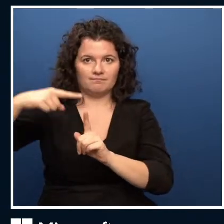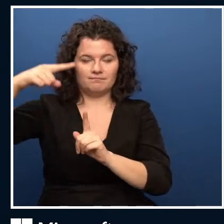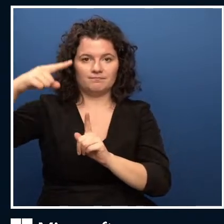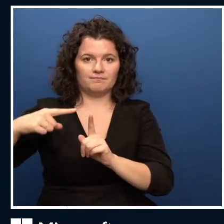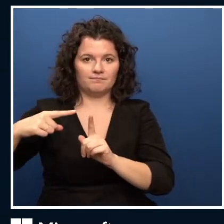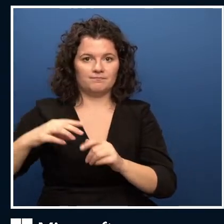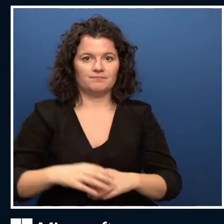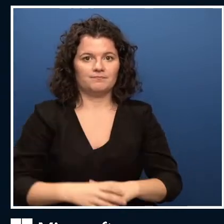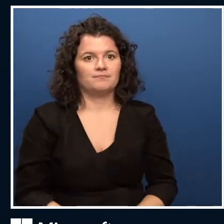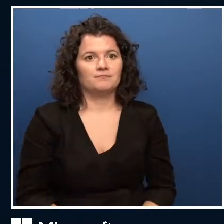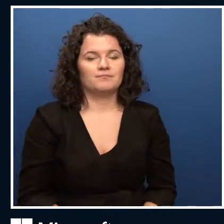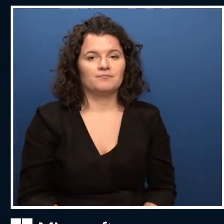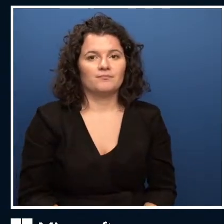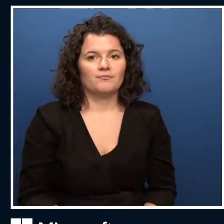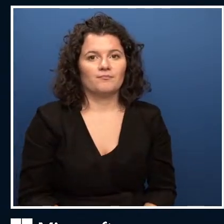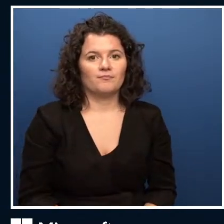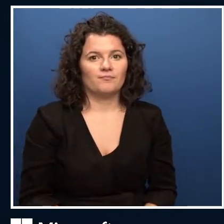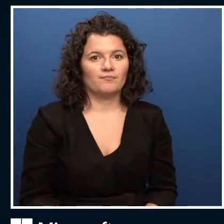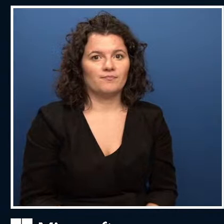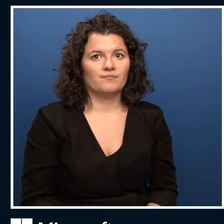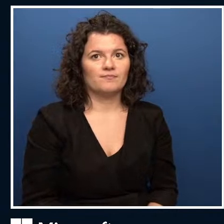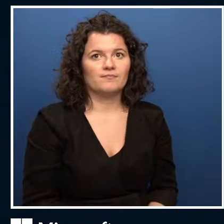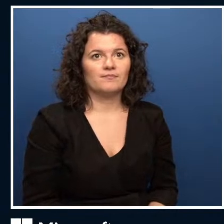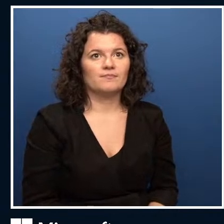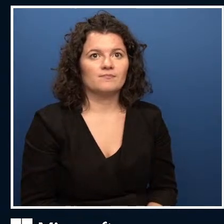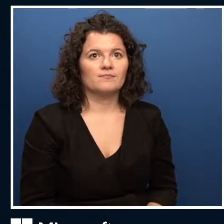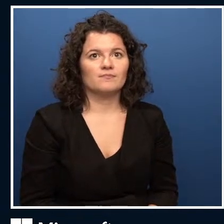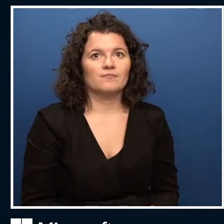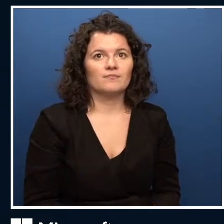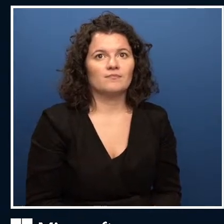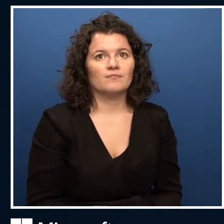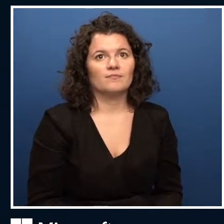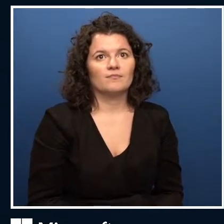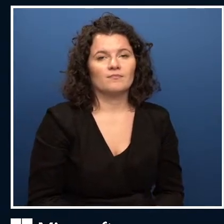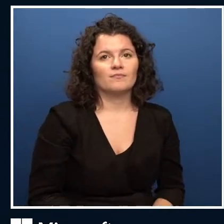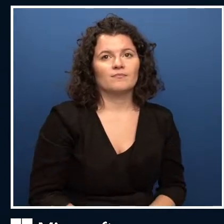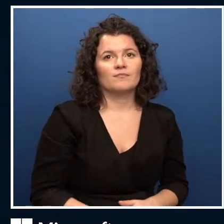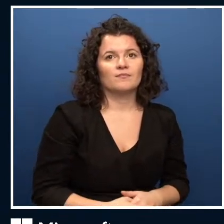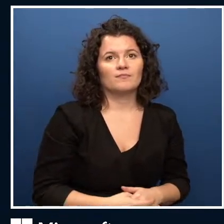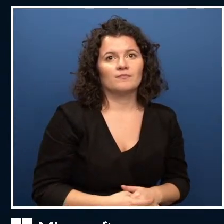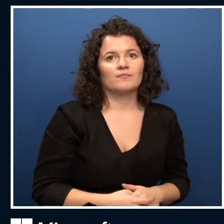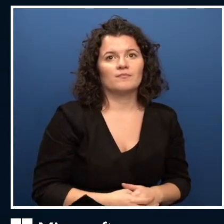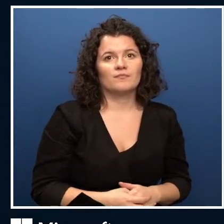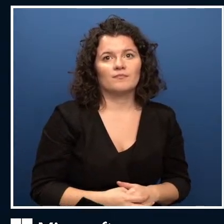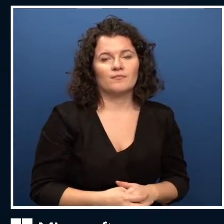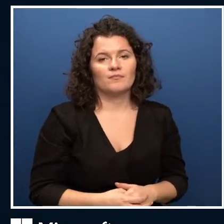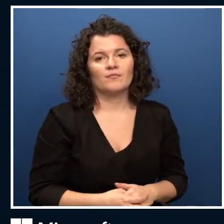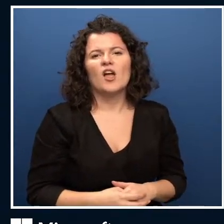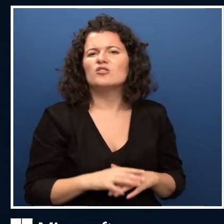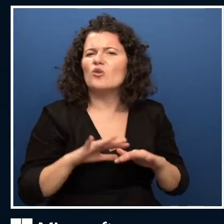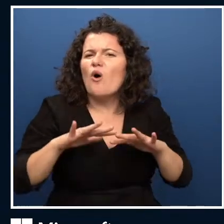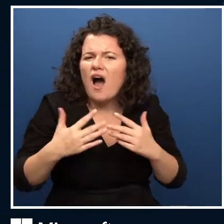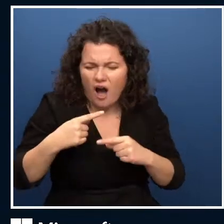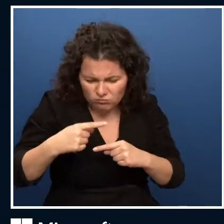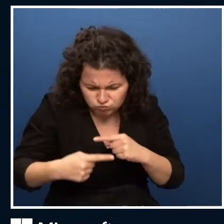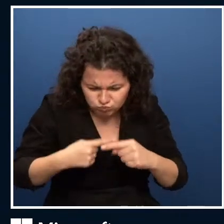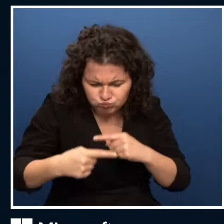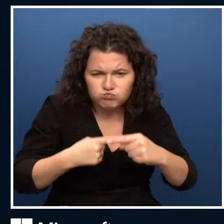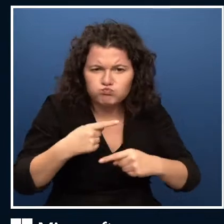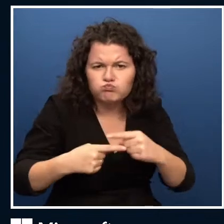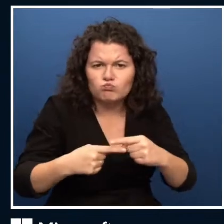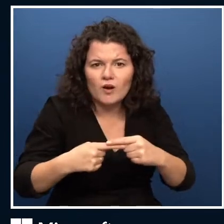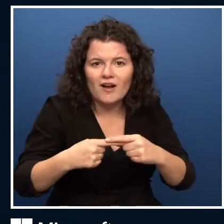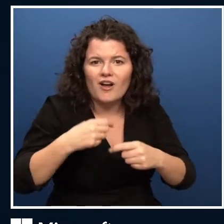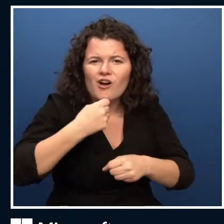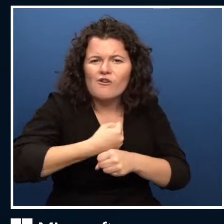So why are we using Fourier transform? Yeah, so basically a Fourier transform